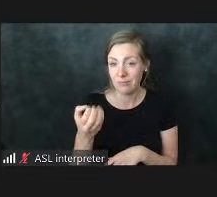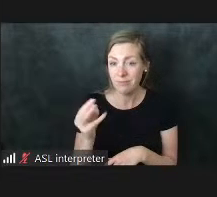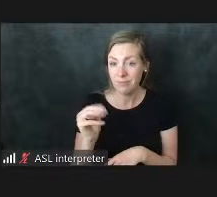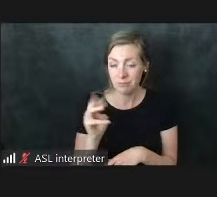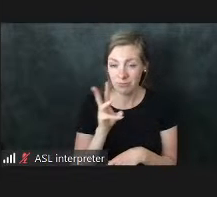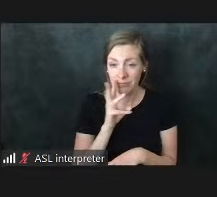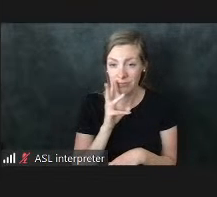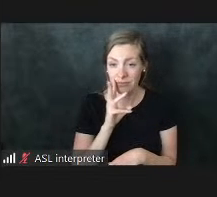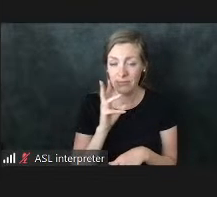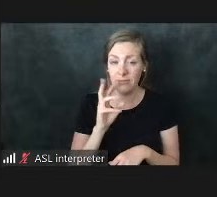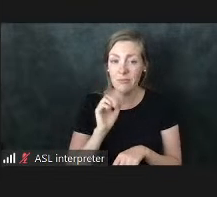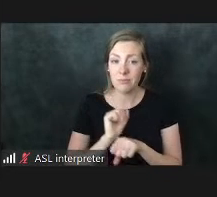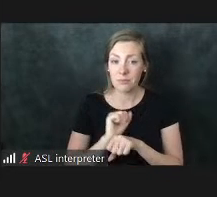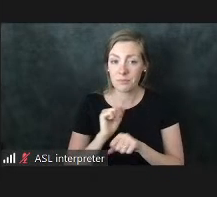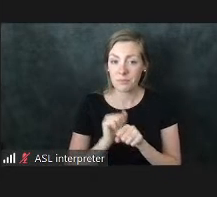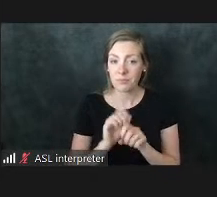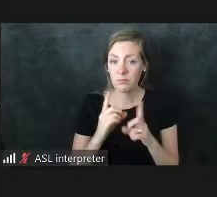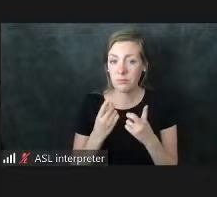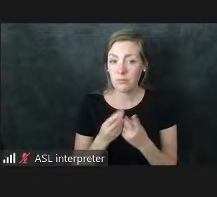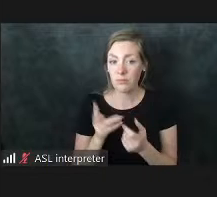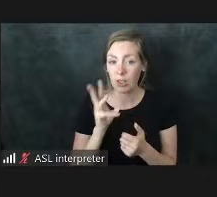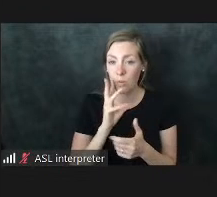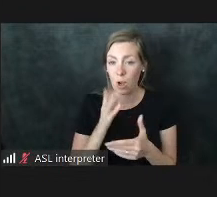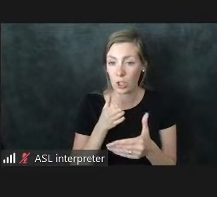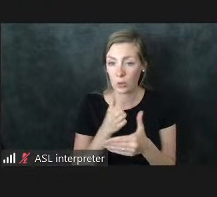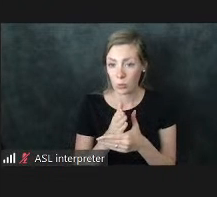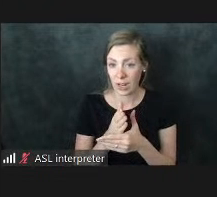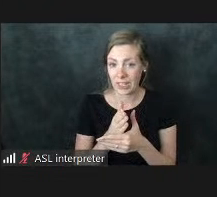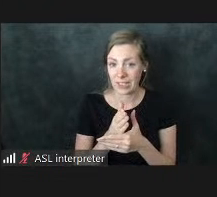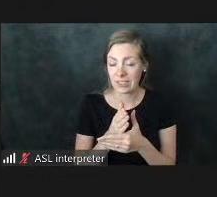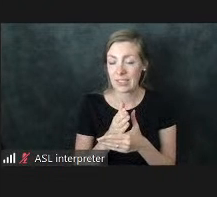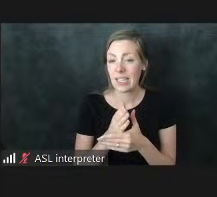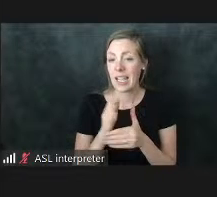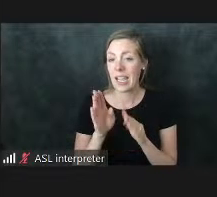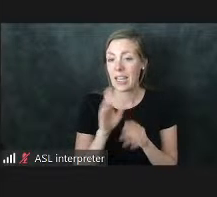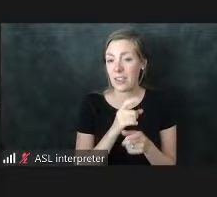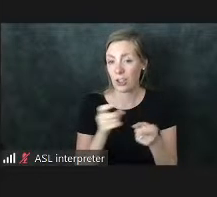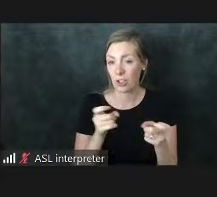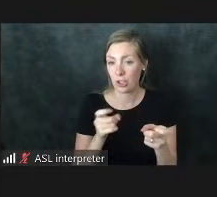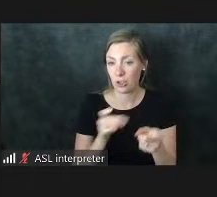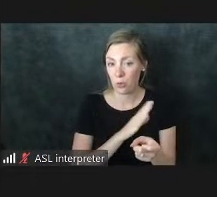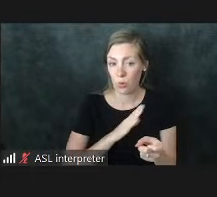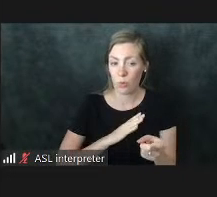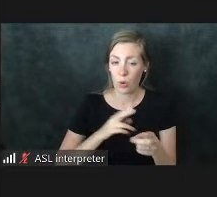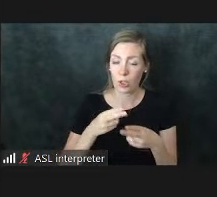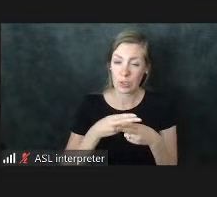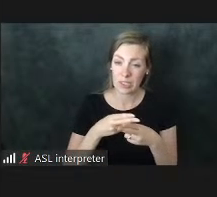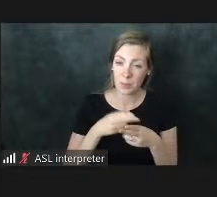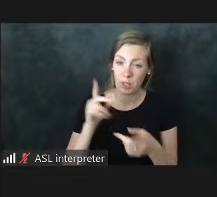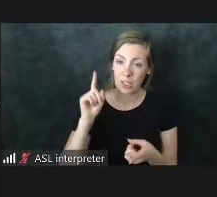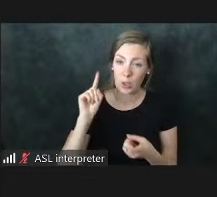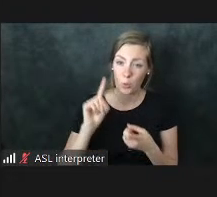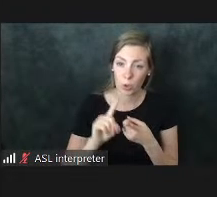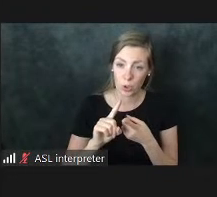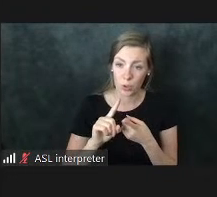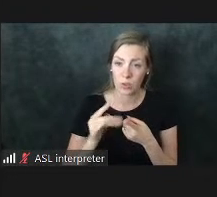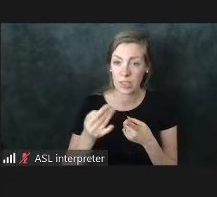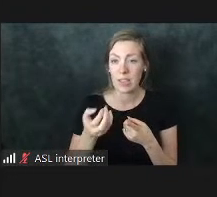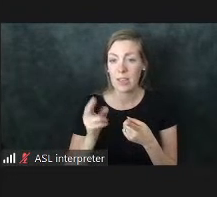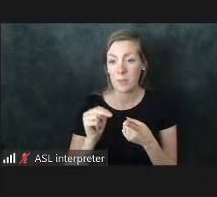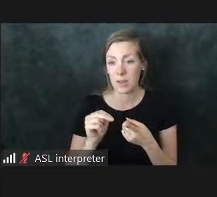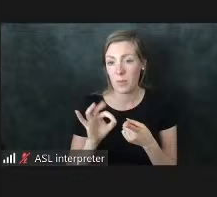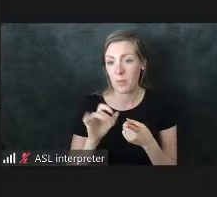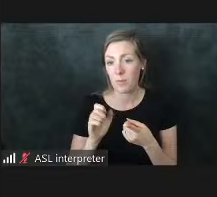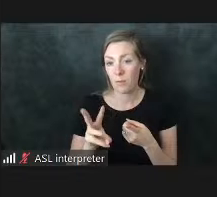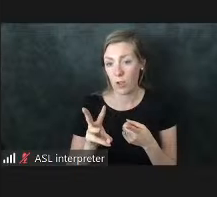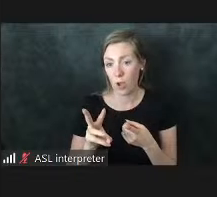with the en Division lo of Water Rights, the State Water trabajando los Resources de Control agua Board, to para el temporarily reduce minimum stream flow requirements control in the Russian